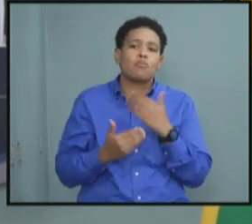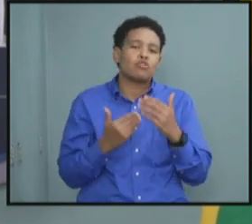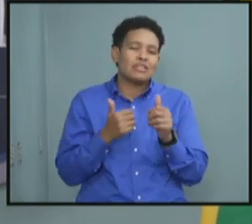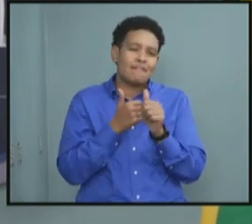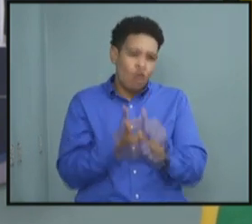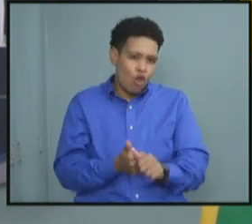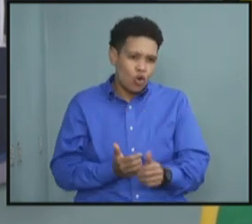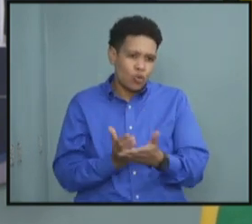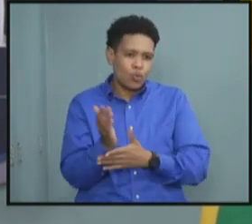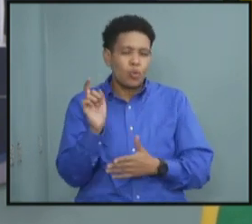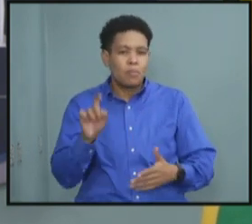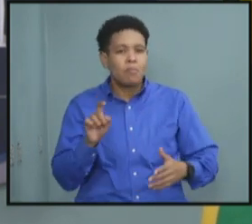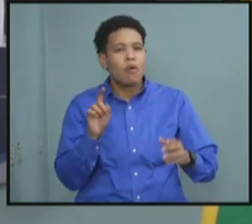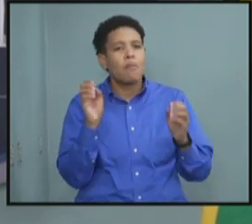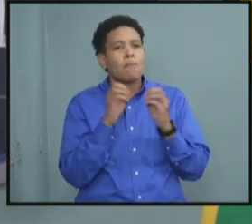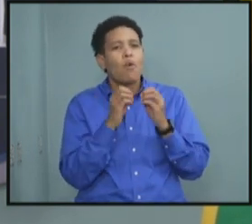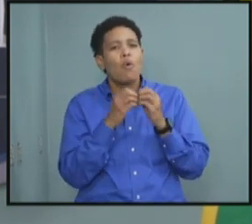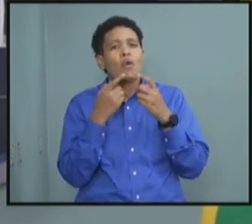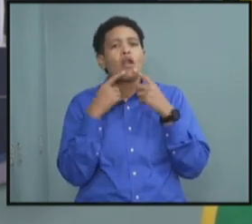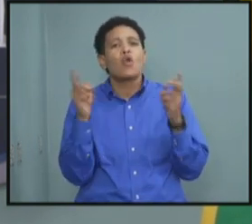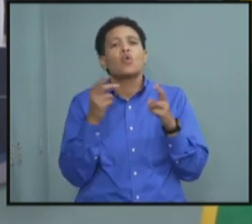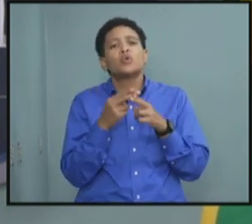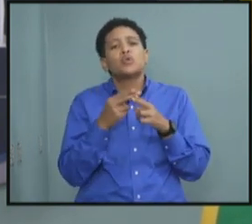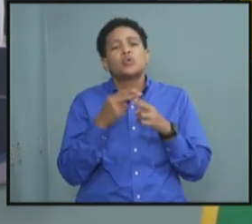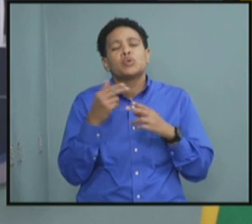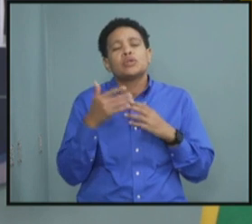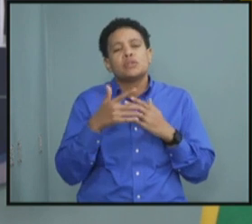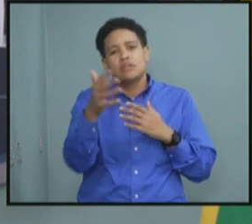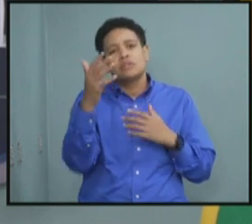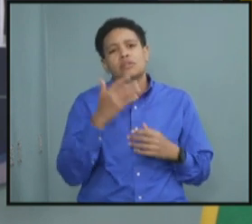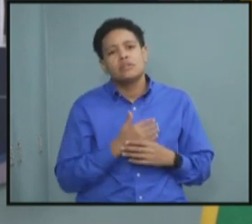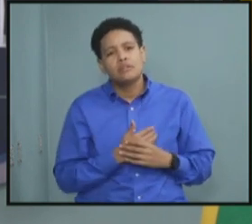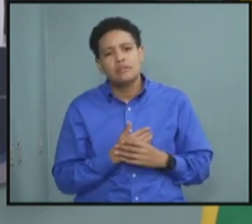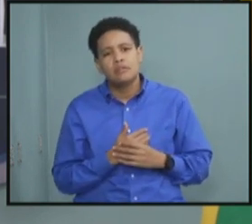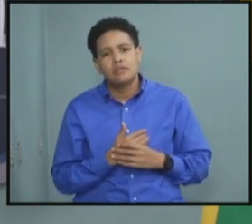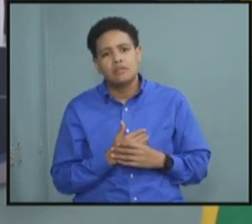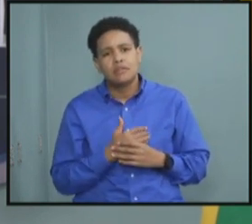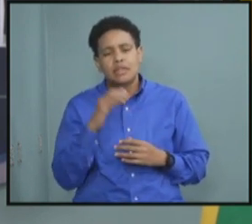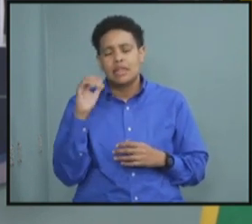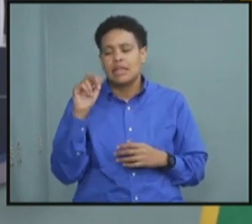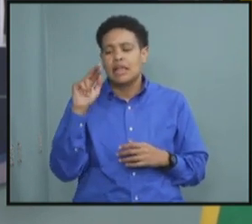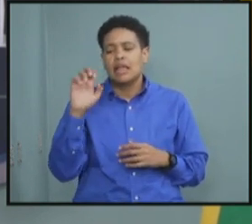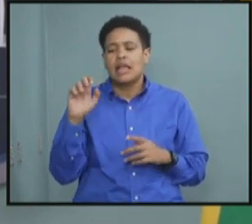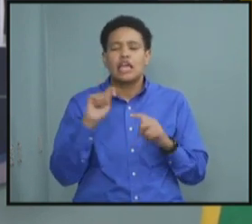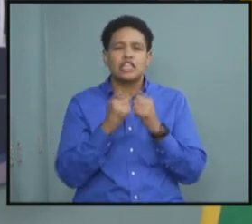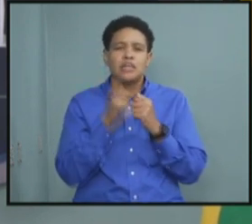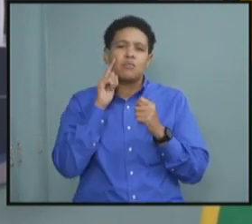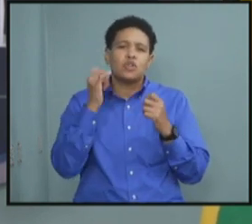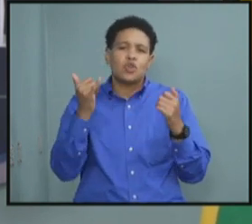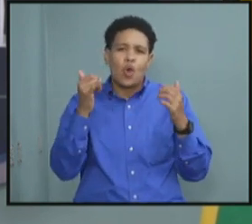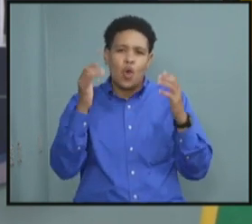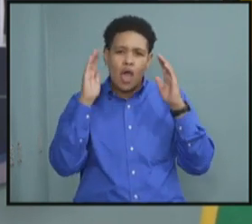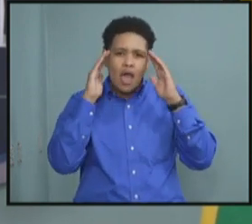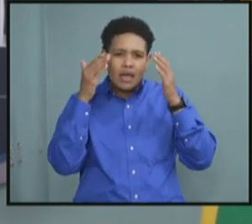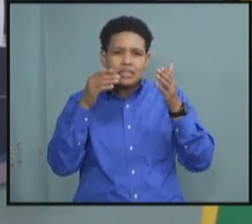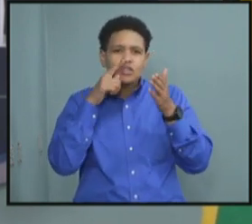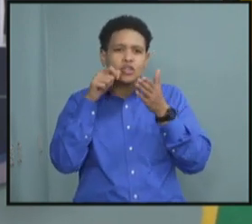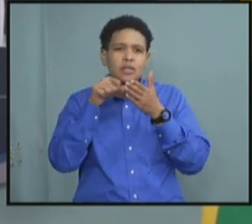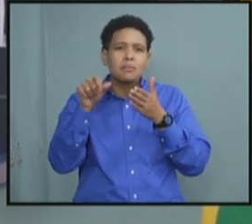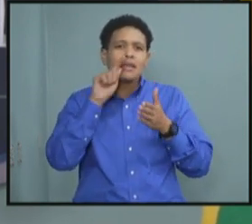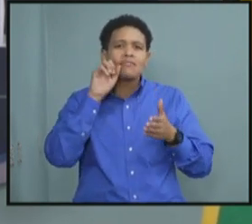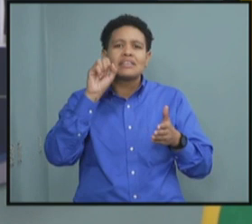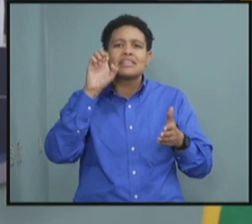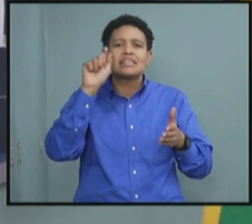more will be announced on that shortly. The CARE team will be turning its attention to the payout of the set